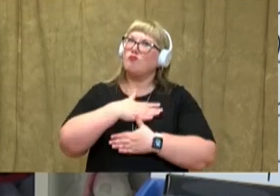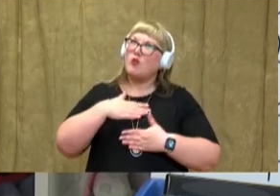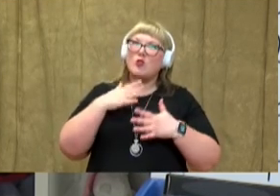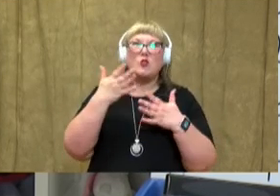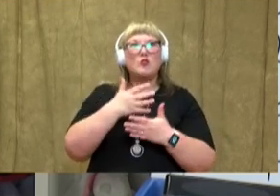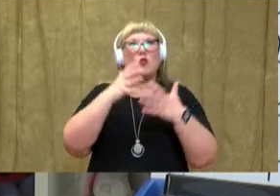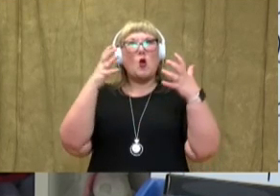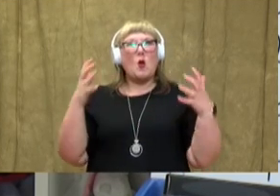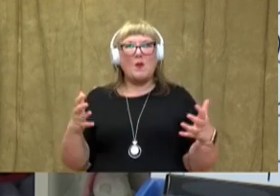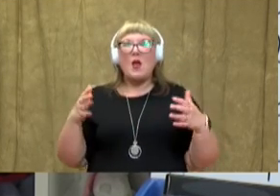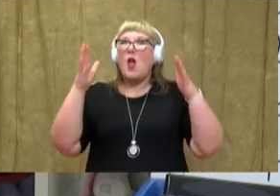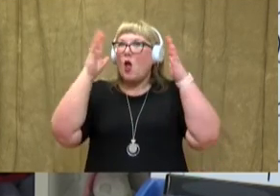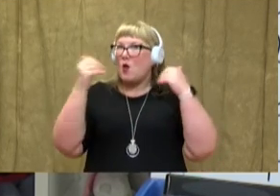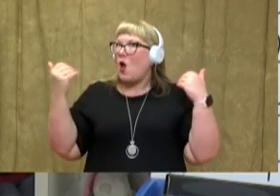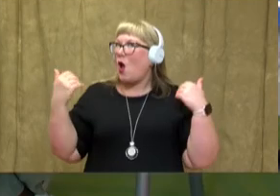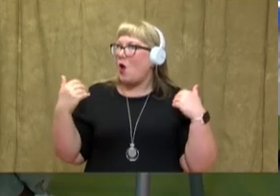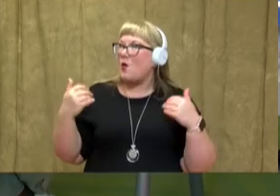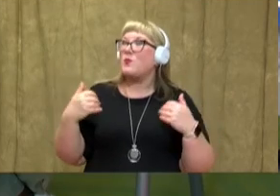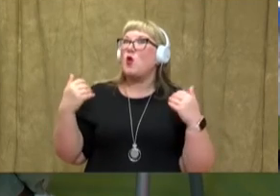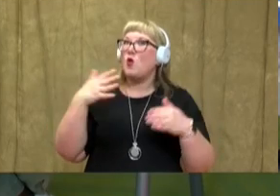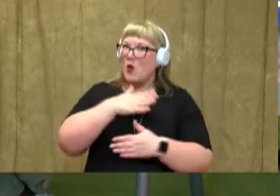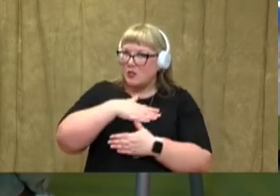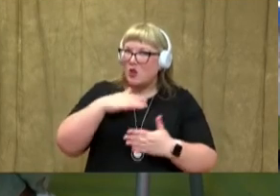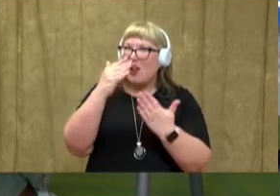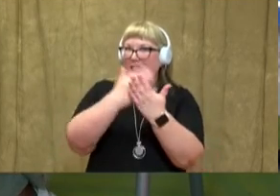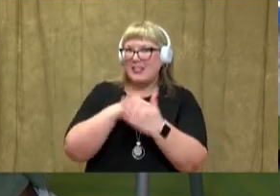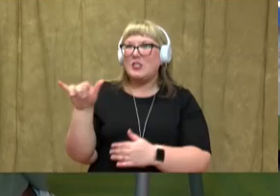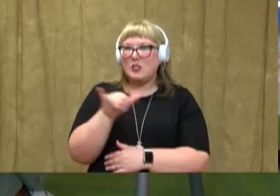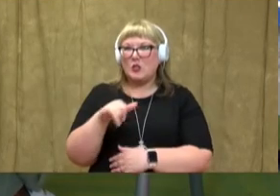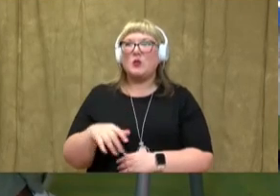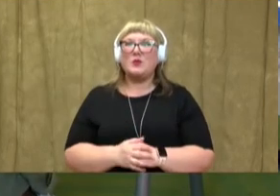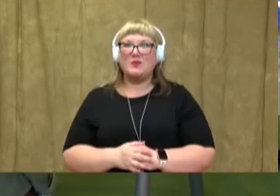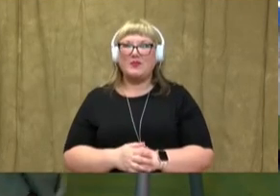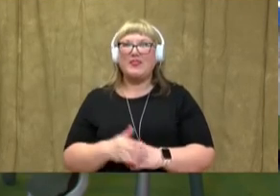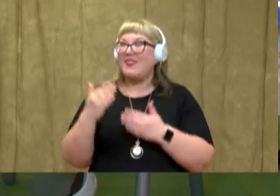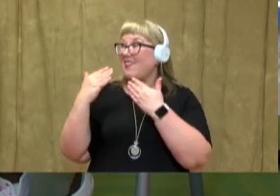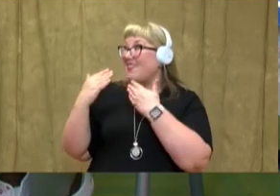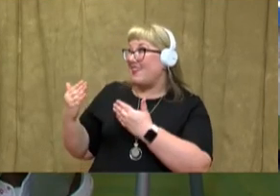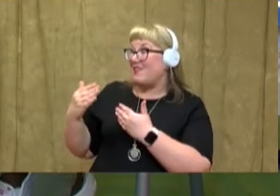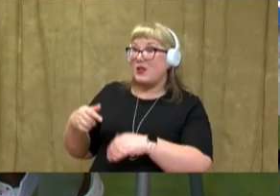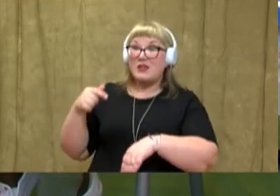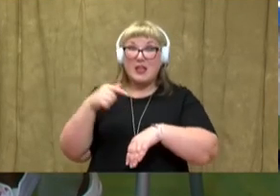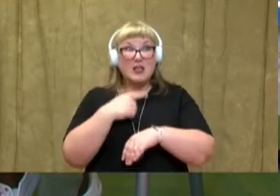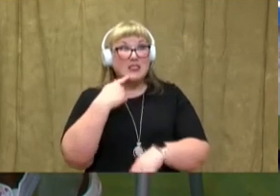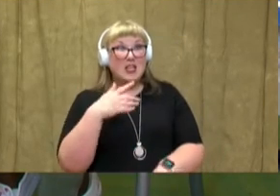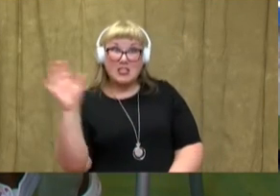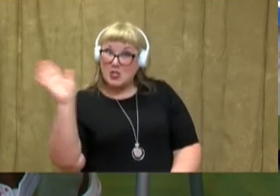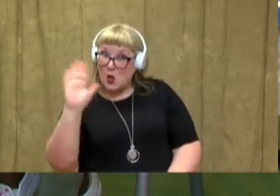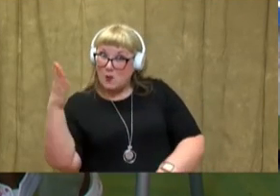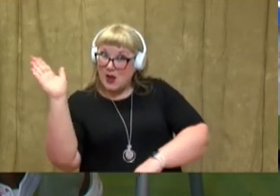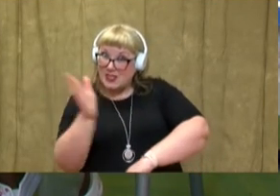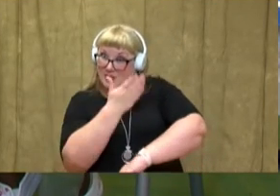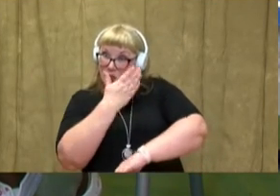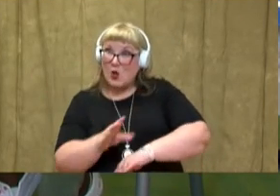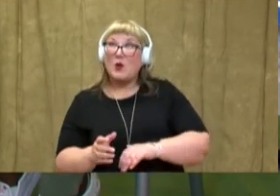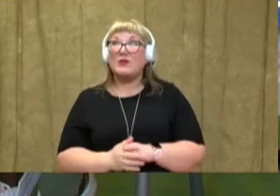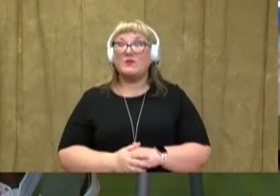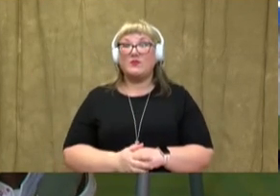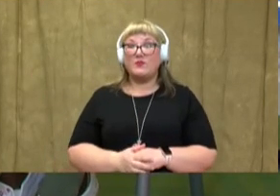so much, and we hope you've enjoyed our lesson as well. Thank you. So it's time to say our goodbye song.